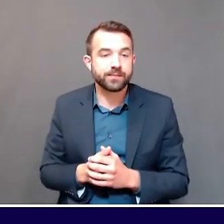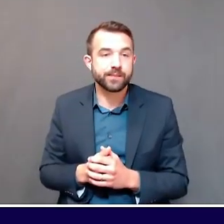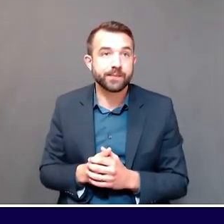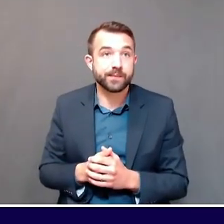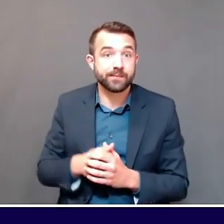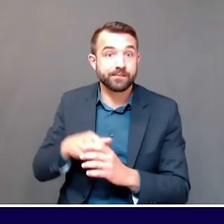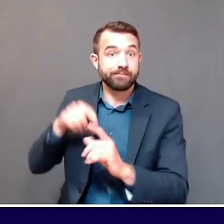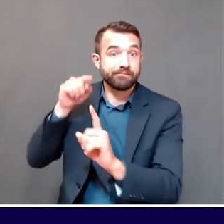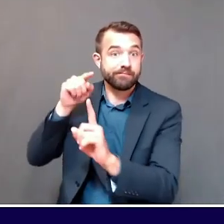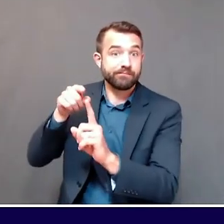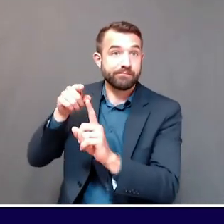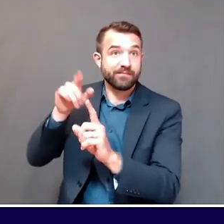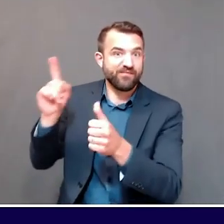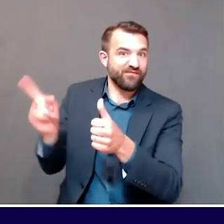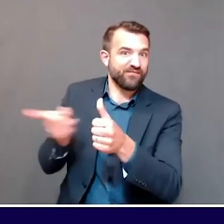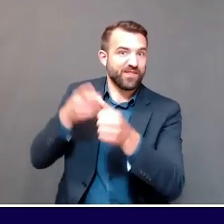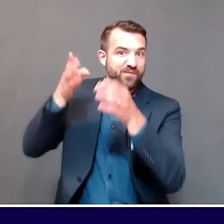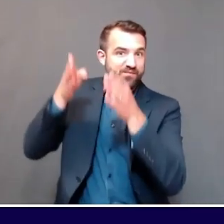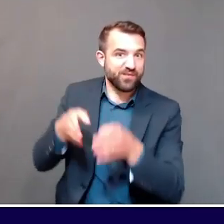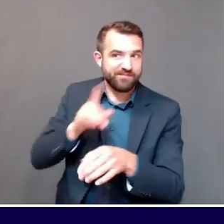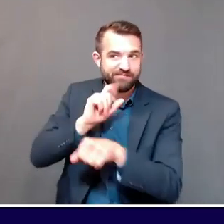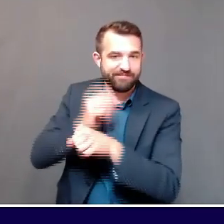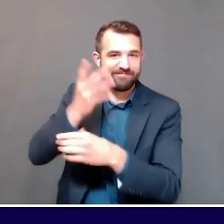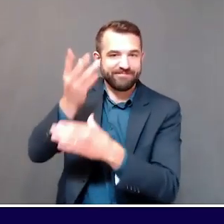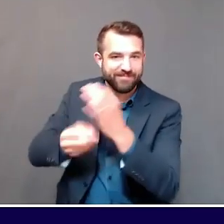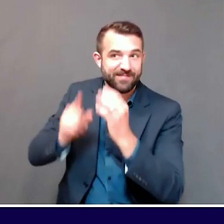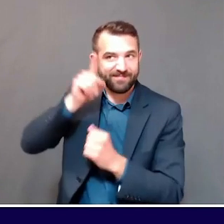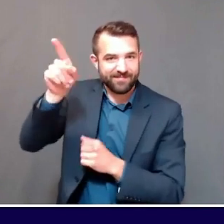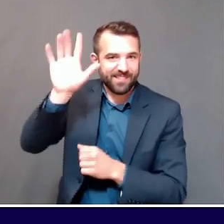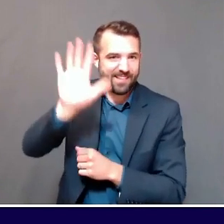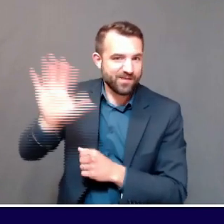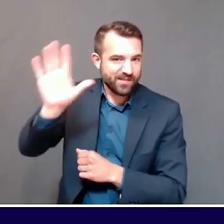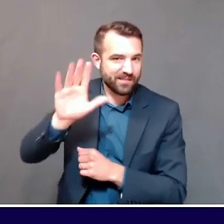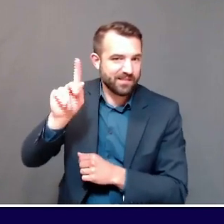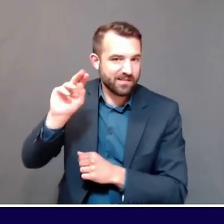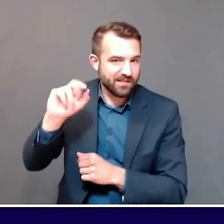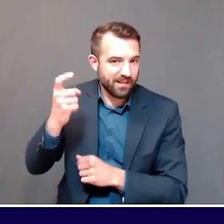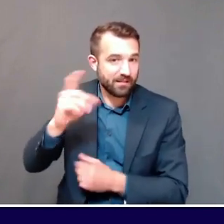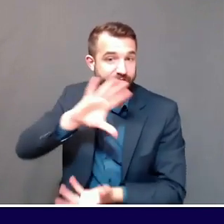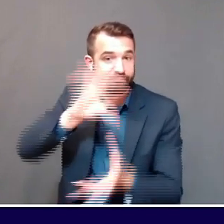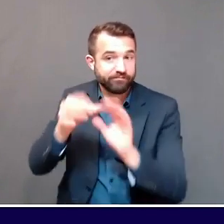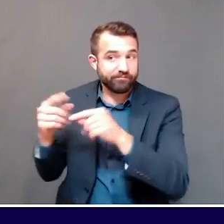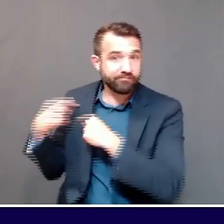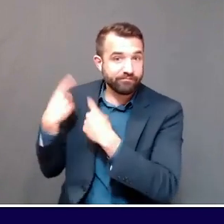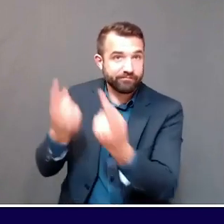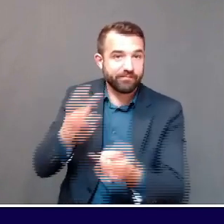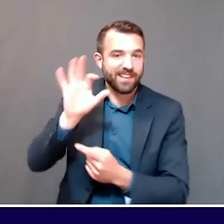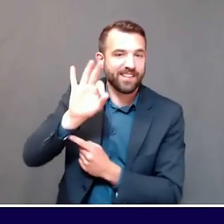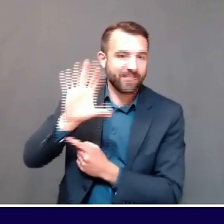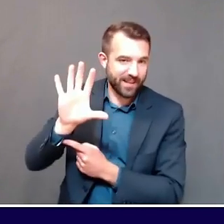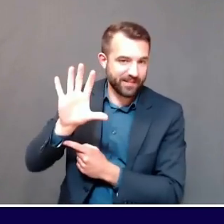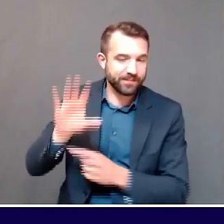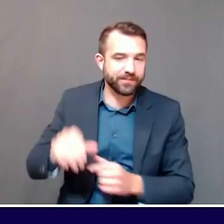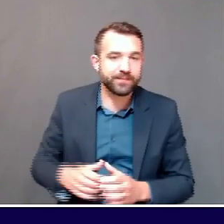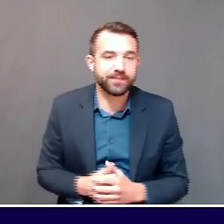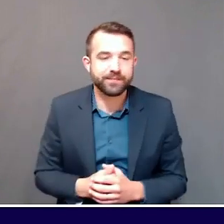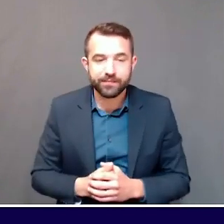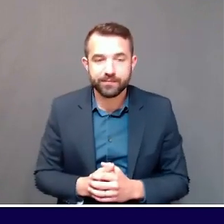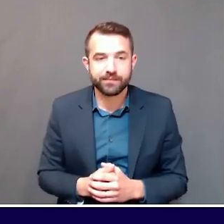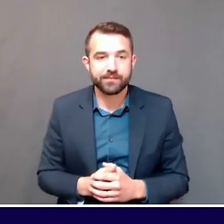in Knox County and also marks the 95th death associated with COVID-19 across the state of